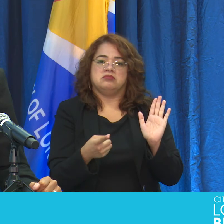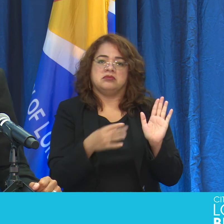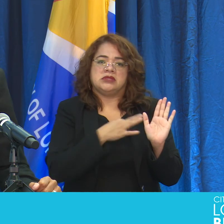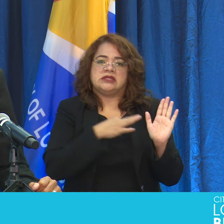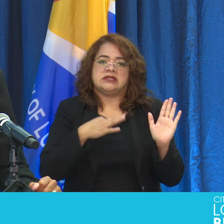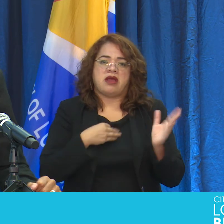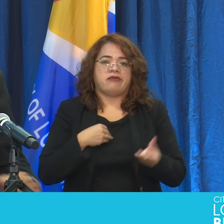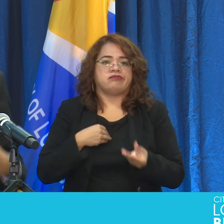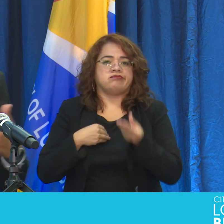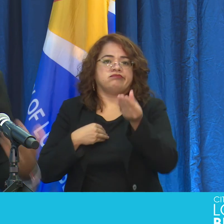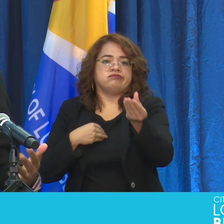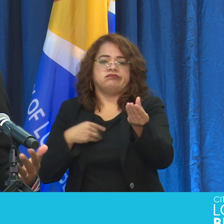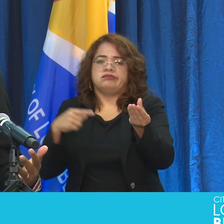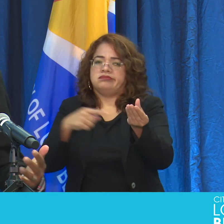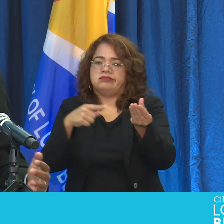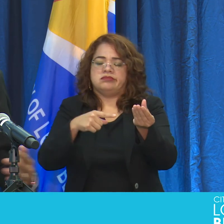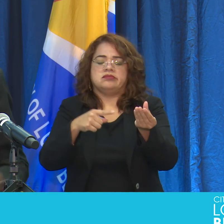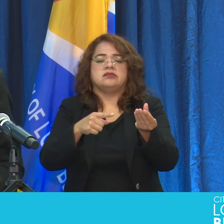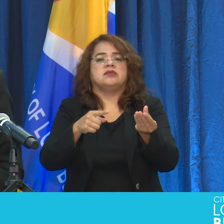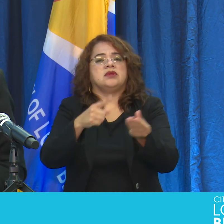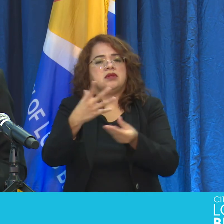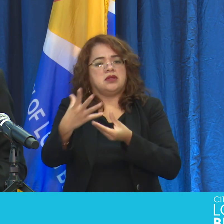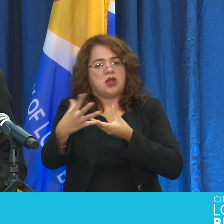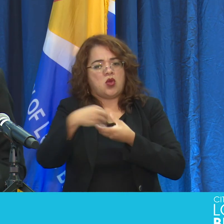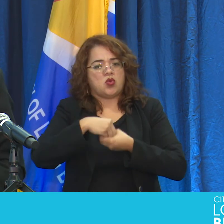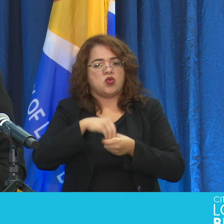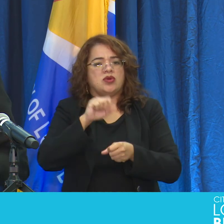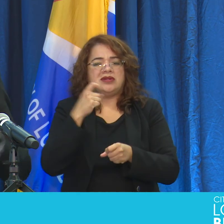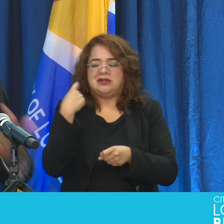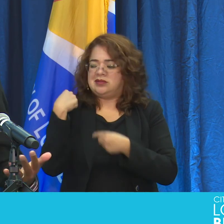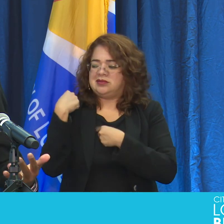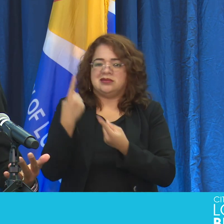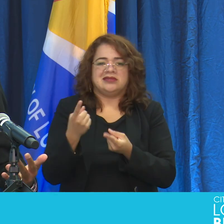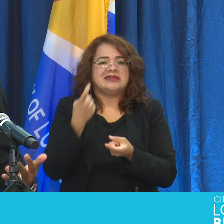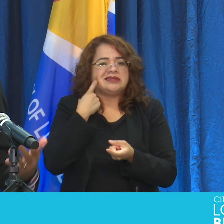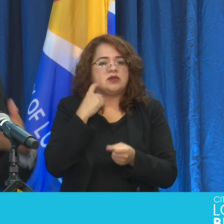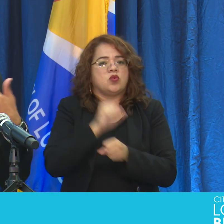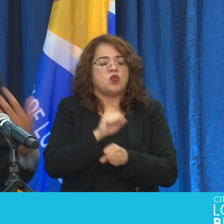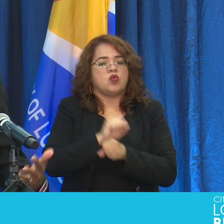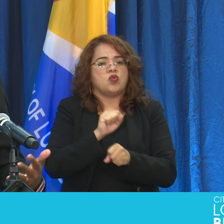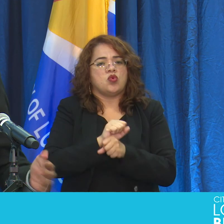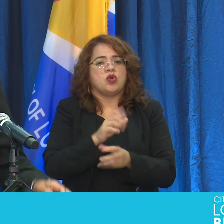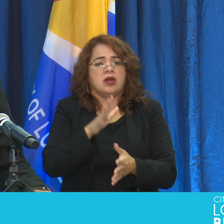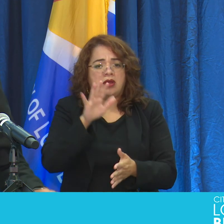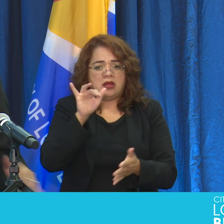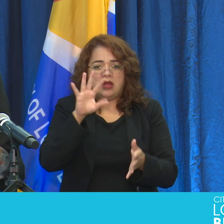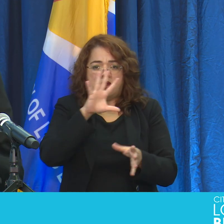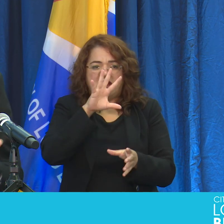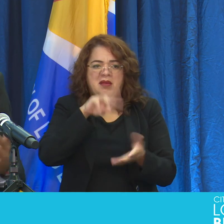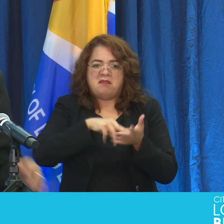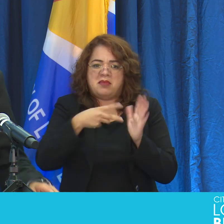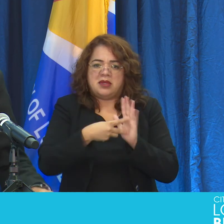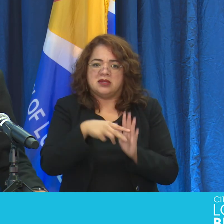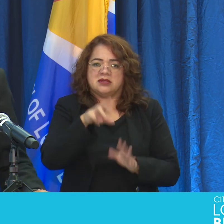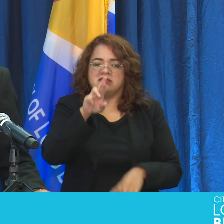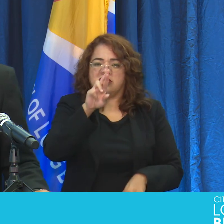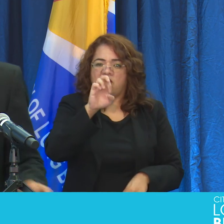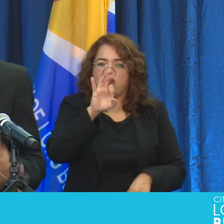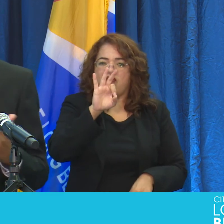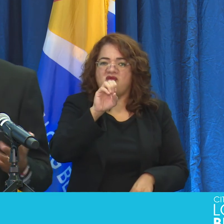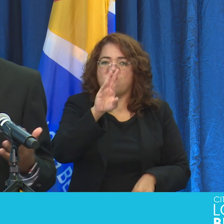certainly begins some of that work, and certainly has a significant reforms within the budget. There obviously is